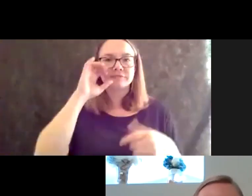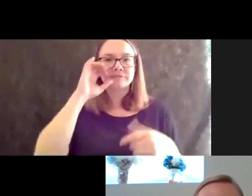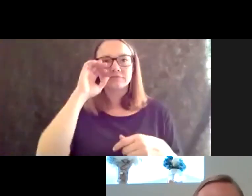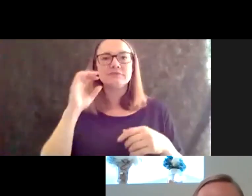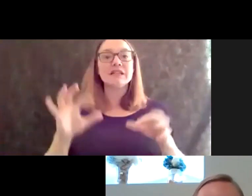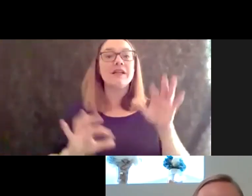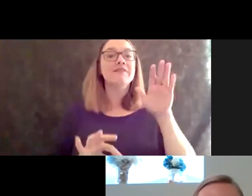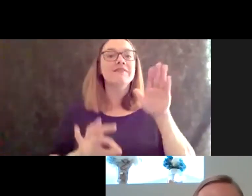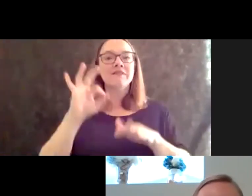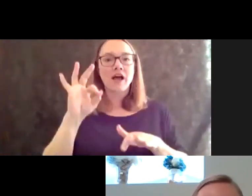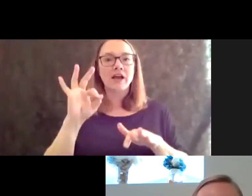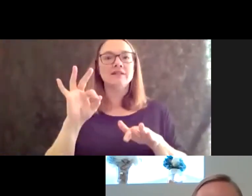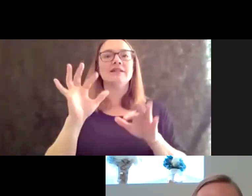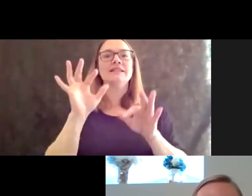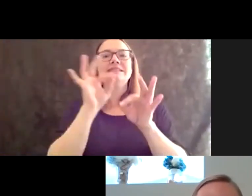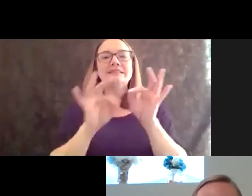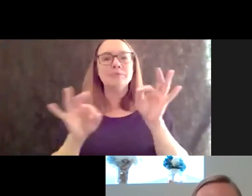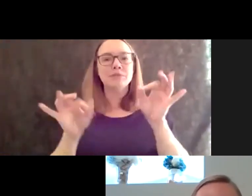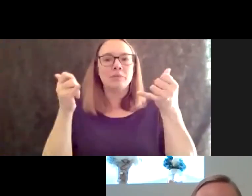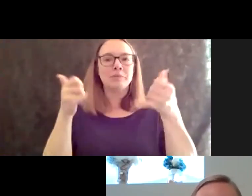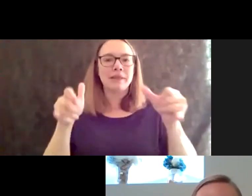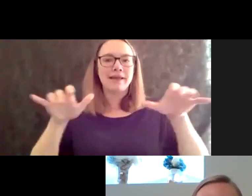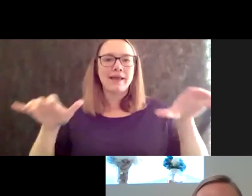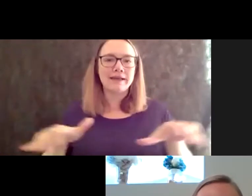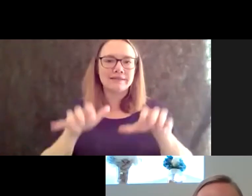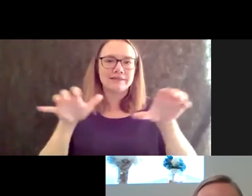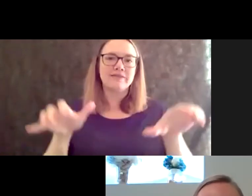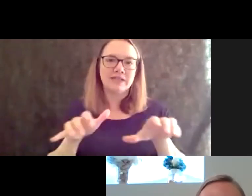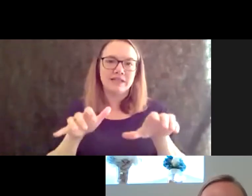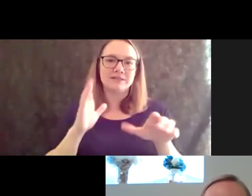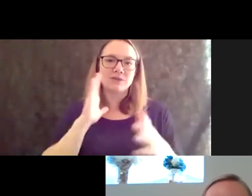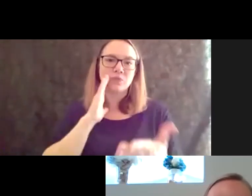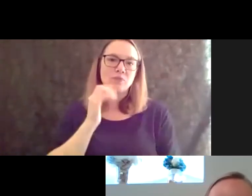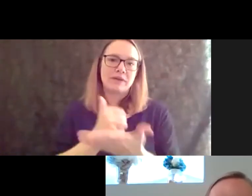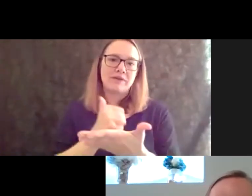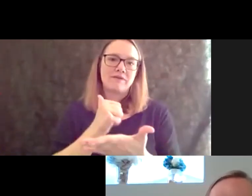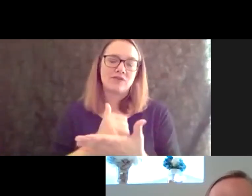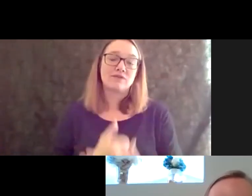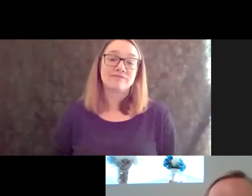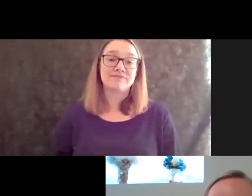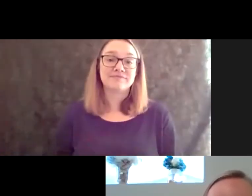simplifying these playful activities really goes a long way.